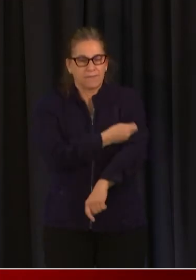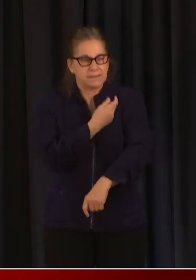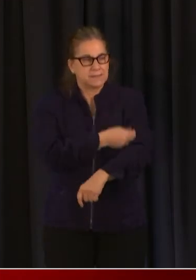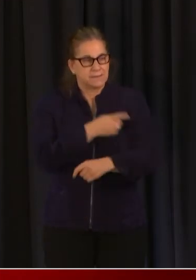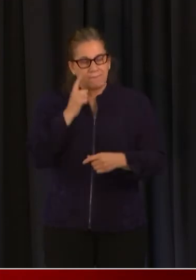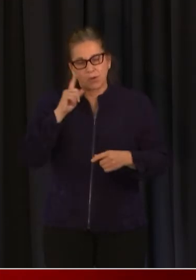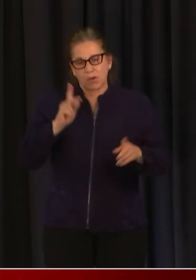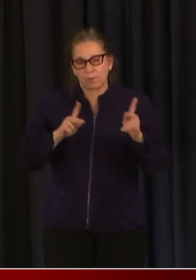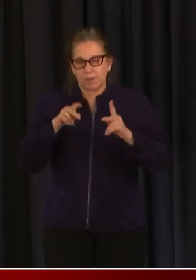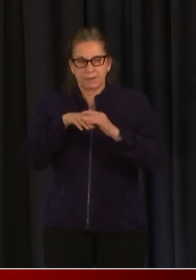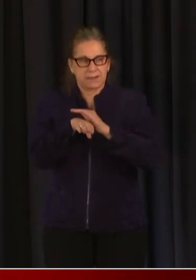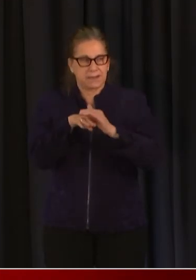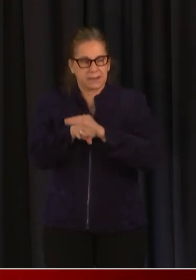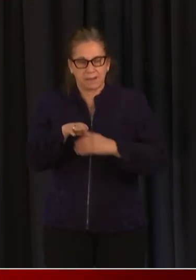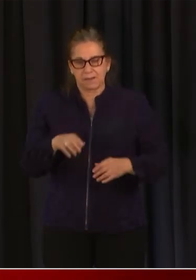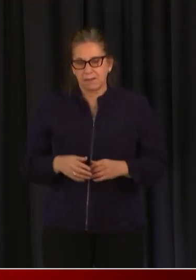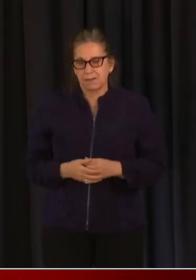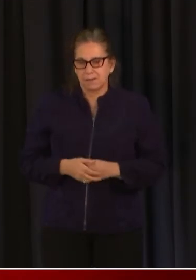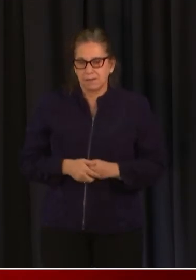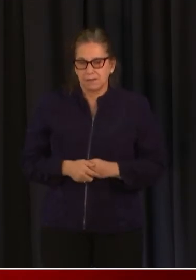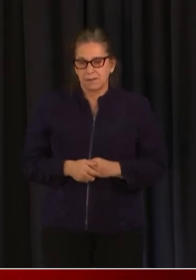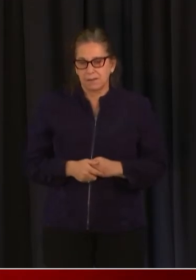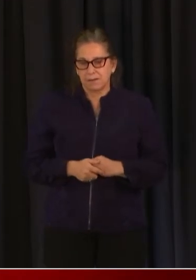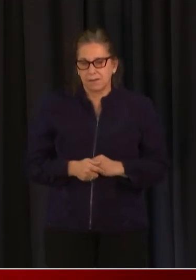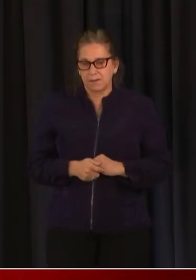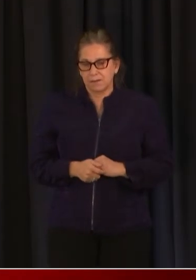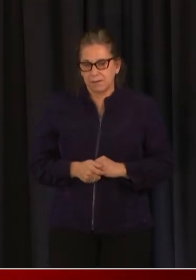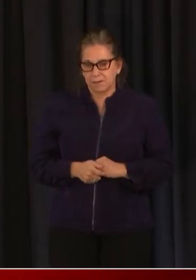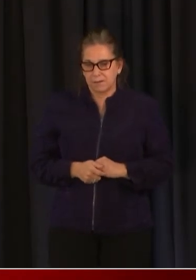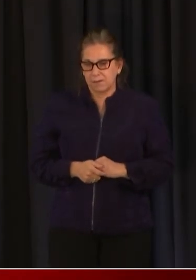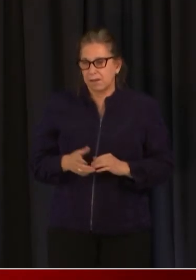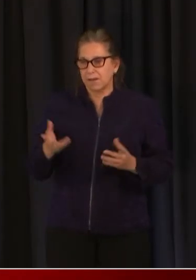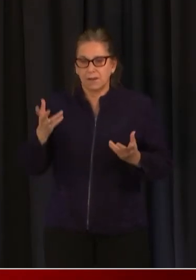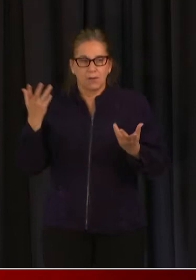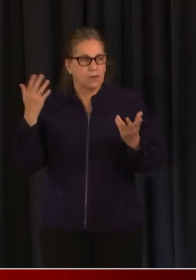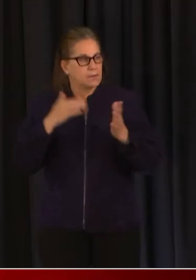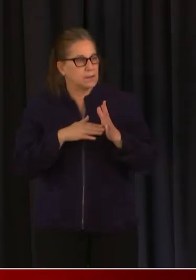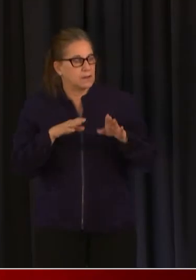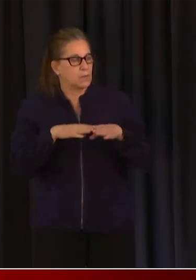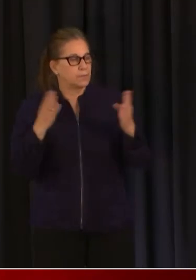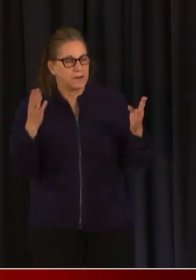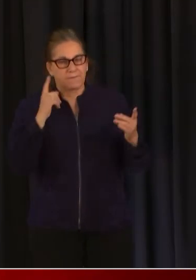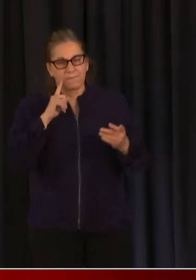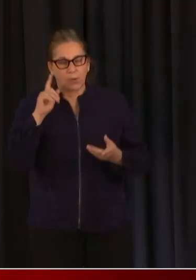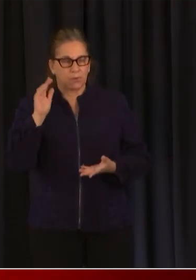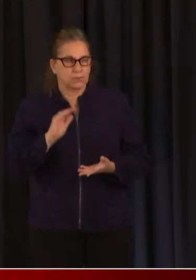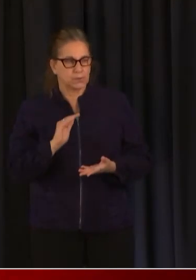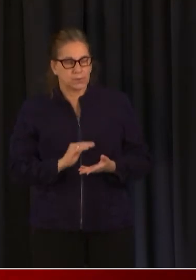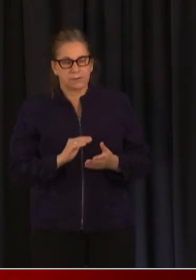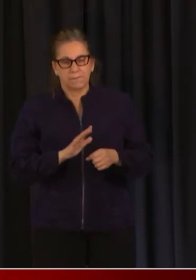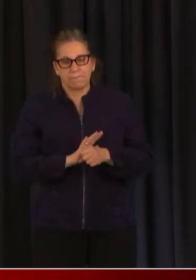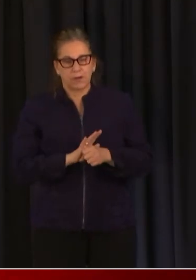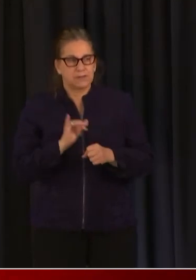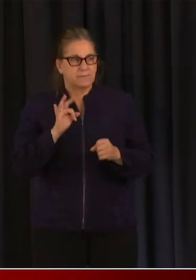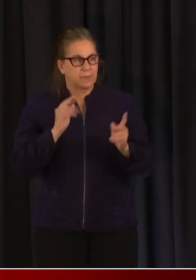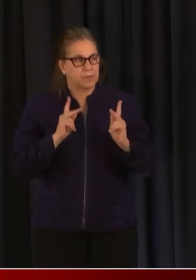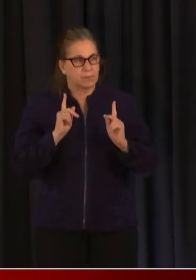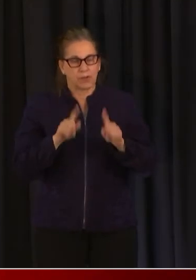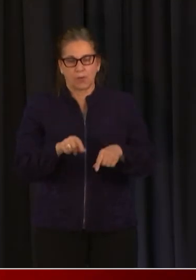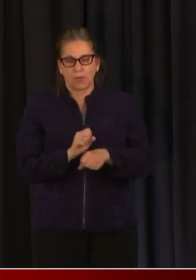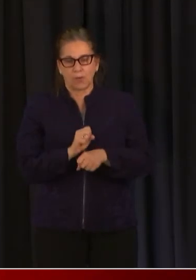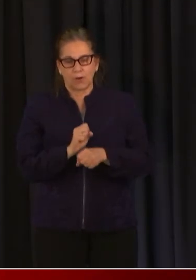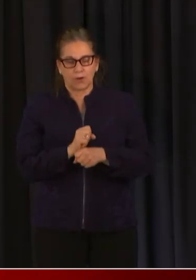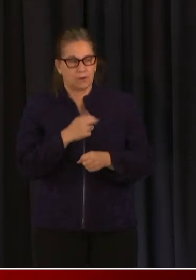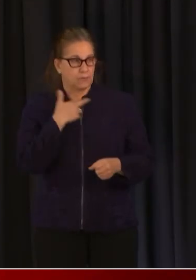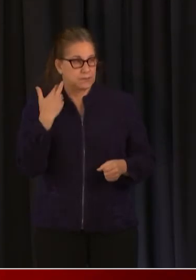patrons. If it means they could reopen with less coronavirus restrictions, the idea is it's more safe, it's less